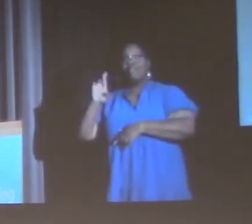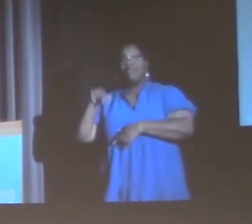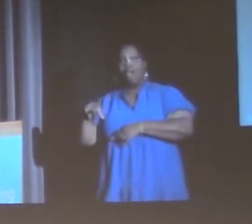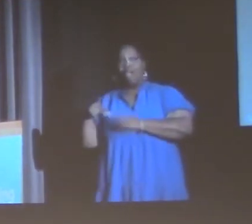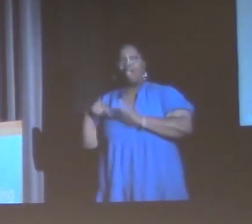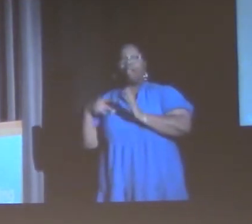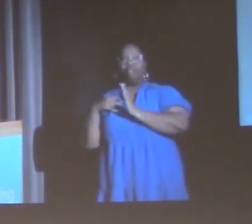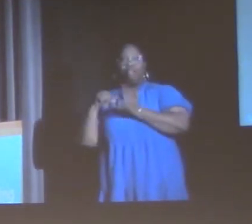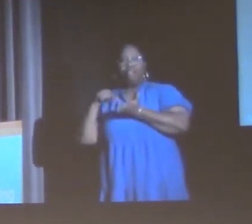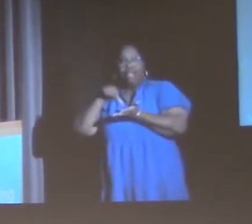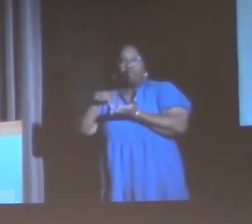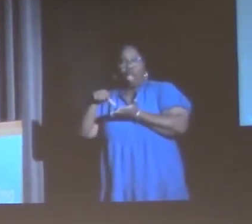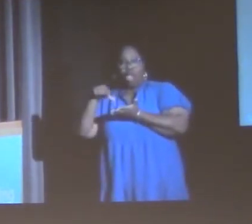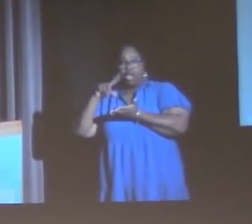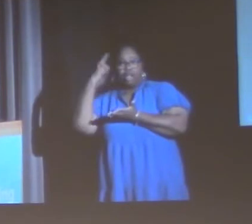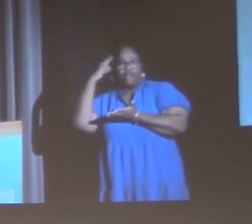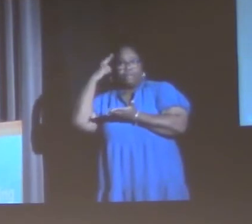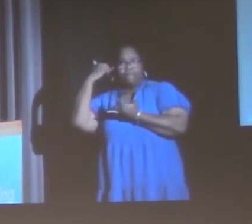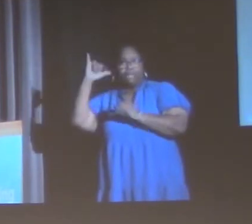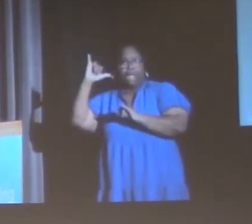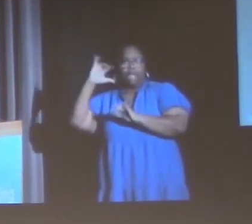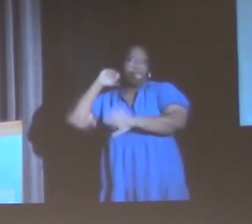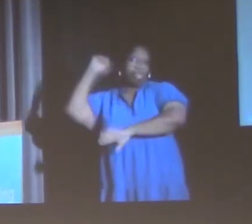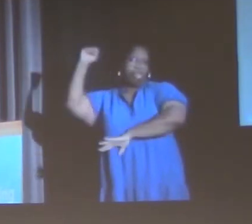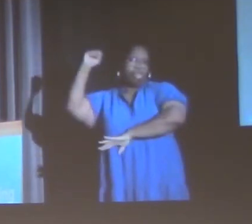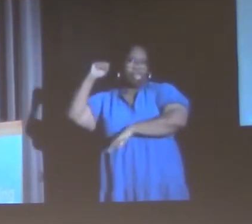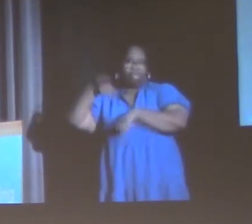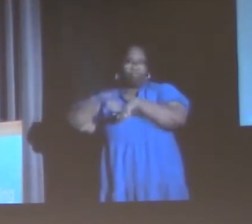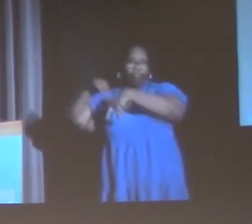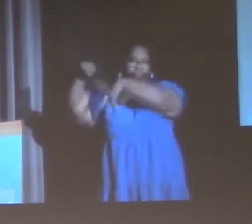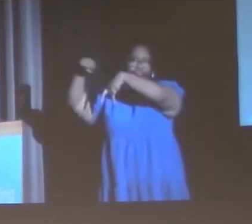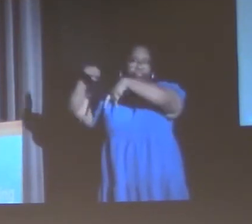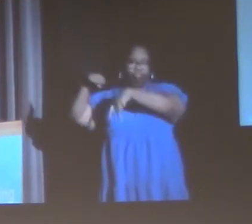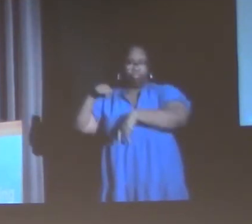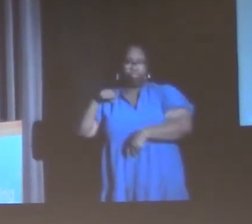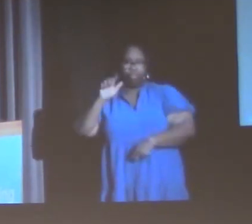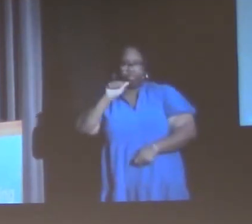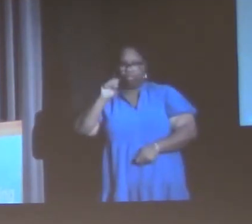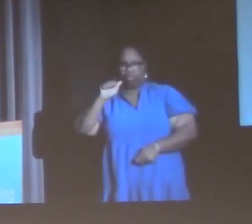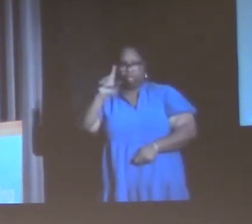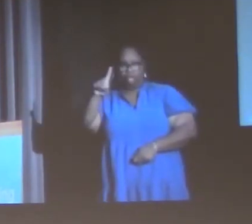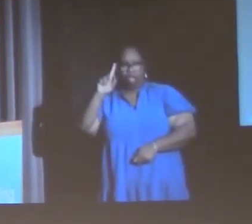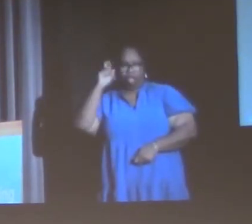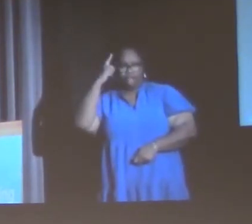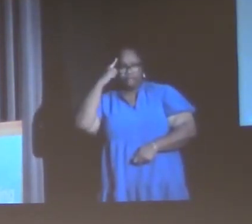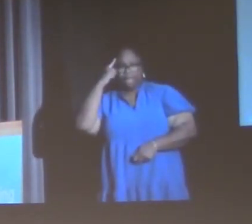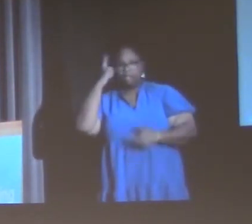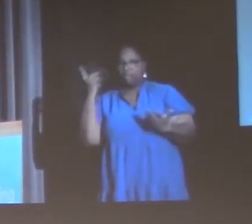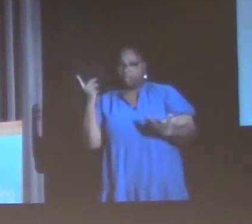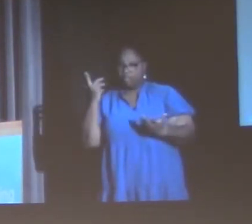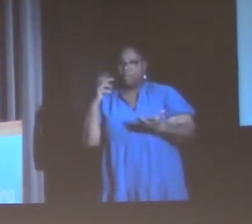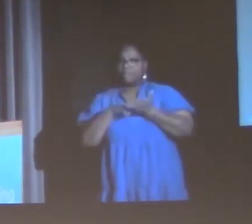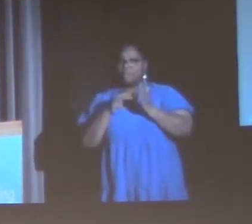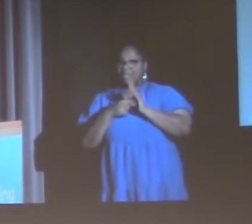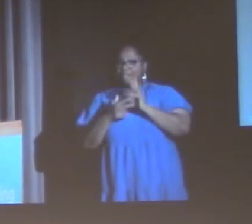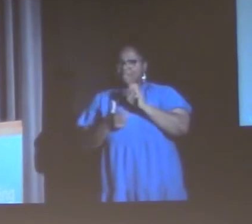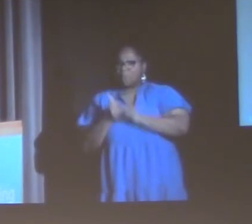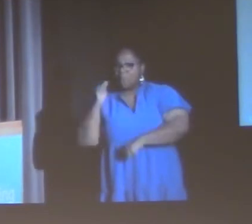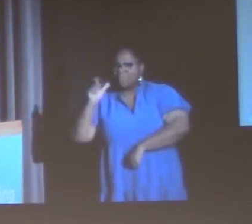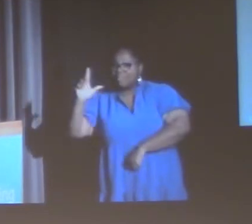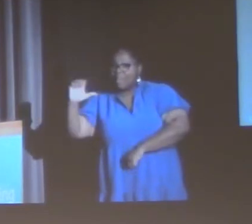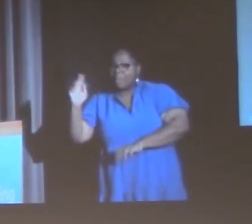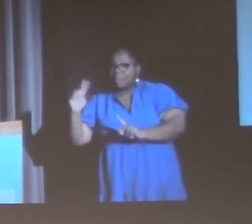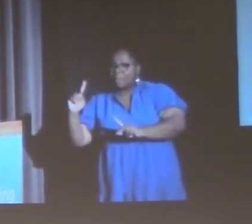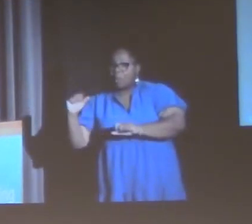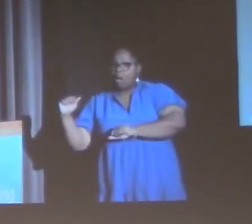people. So because of that, most of the Islamic State's people are in jail in the Kurdish part.